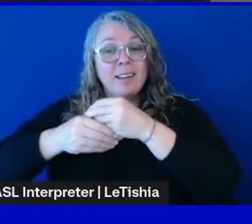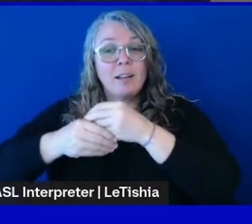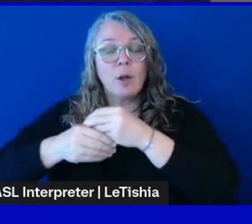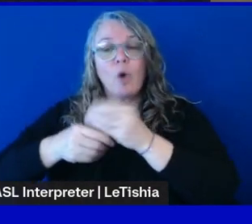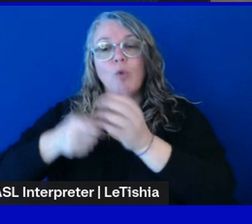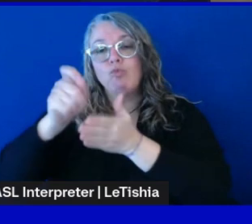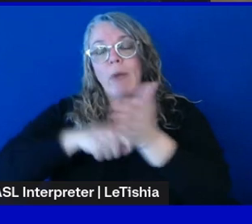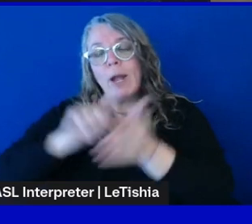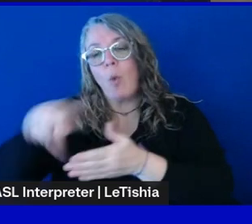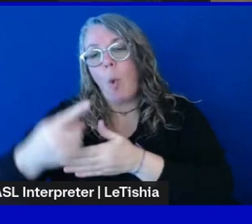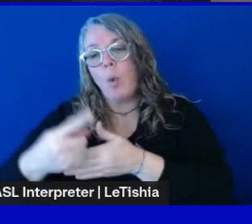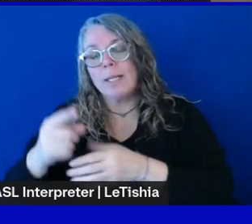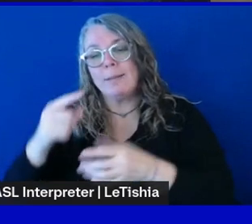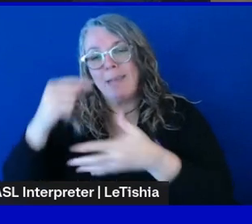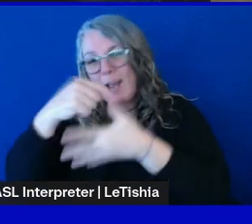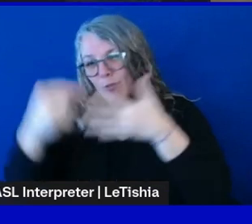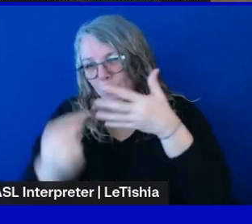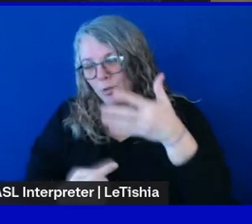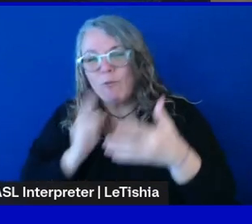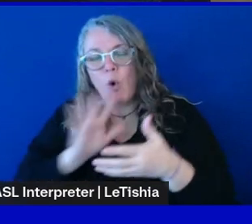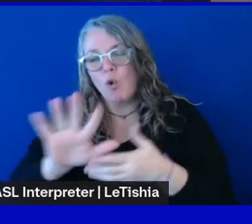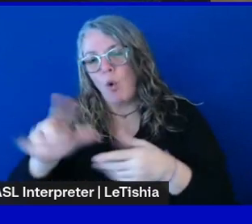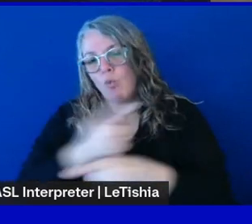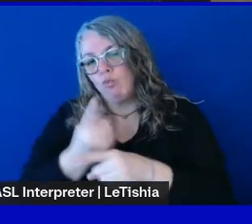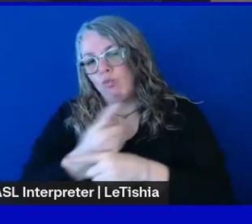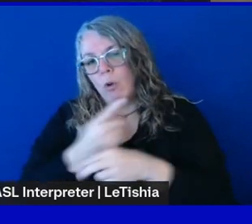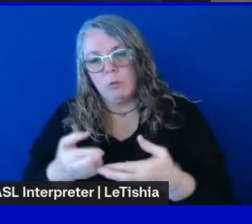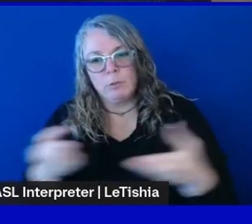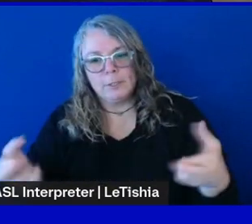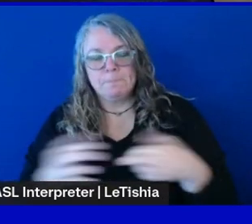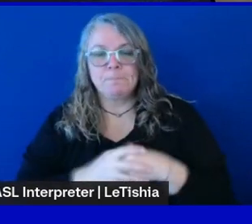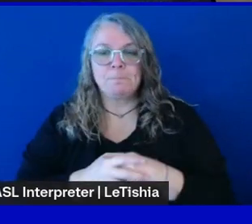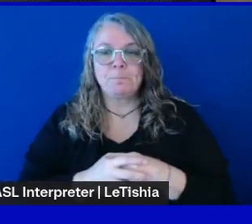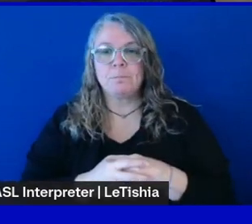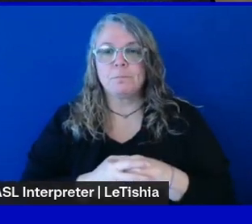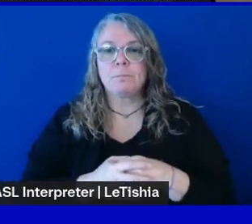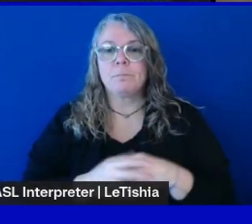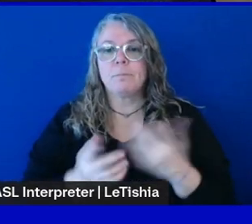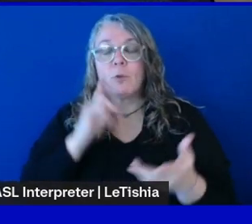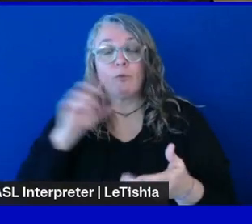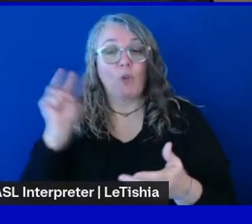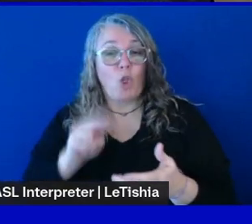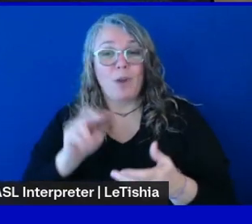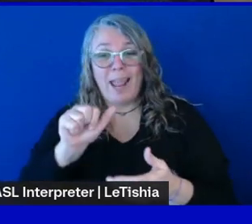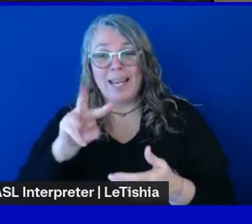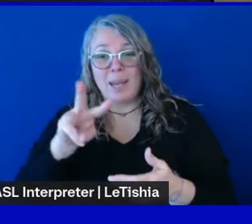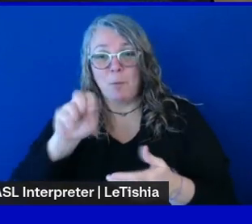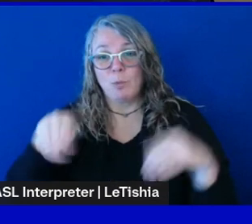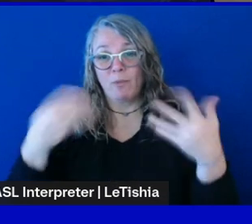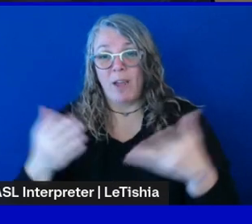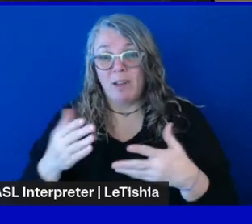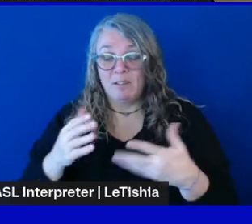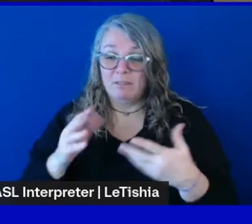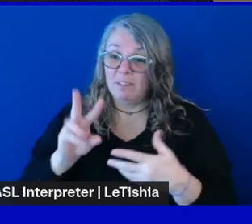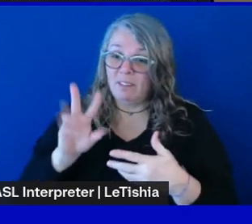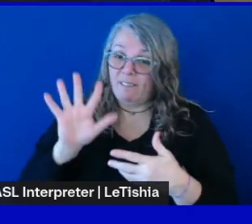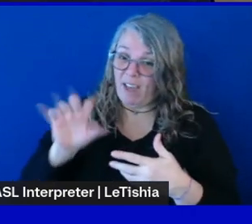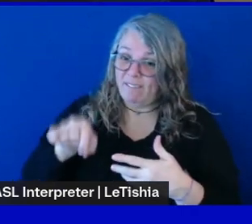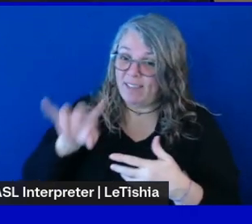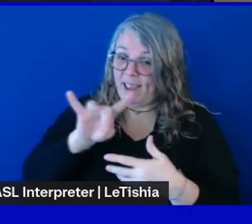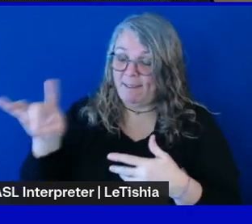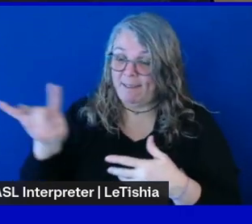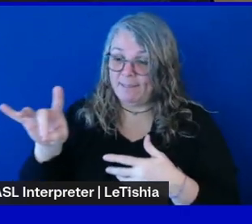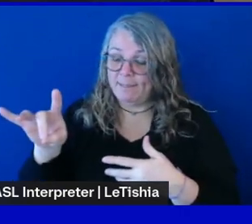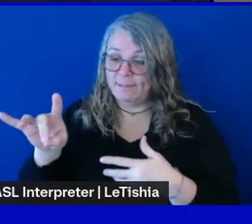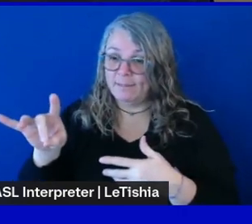write-only attributes in your regular resources. So if we look at the AWS provider, as of version 5.88, there